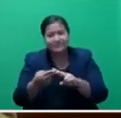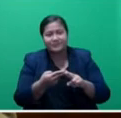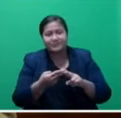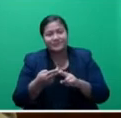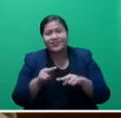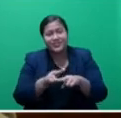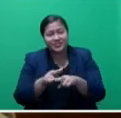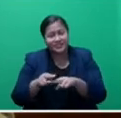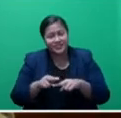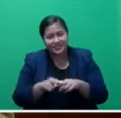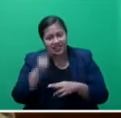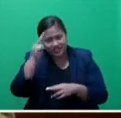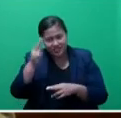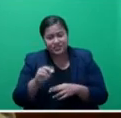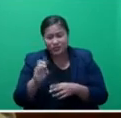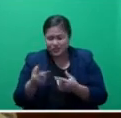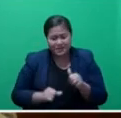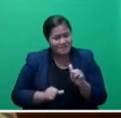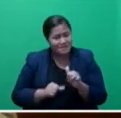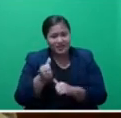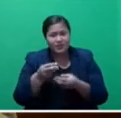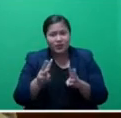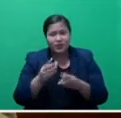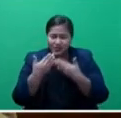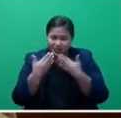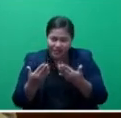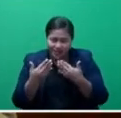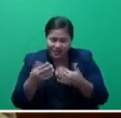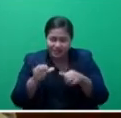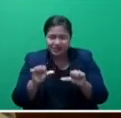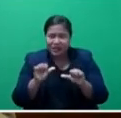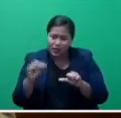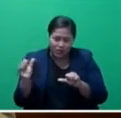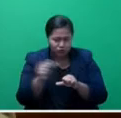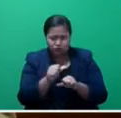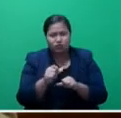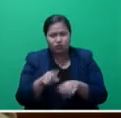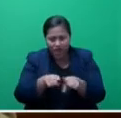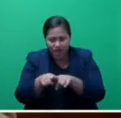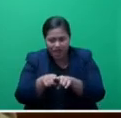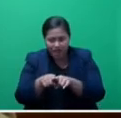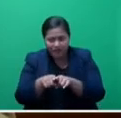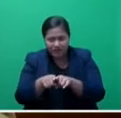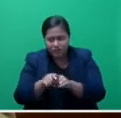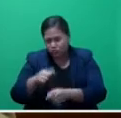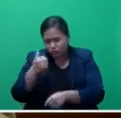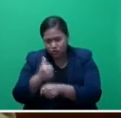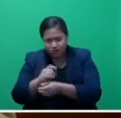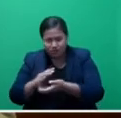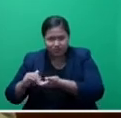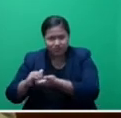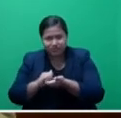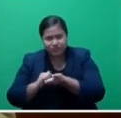we can pay to His Excellency should we learn and commit ourselves in working together in bipartisan